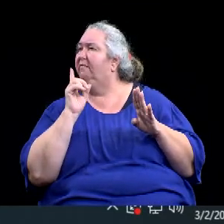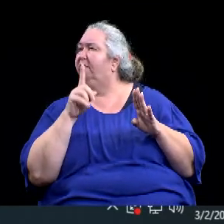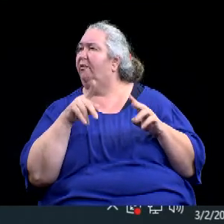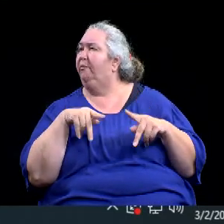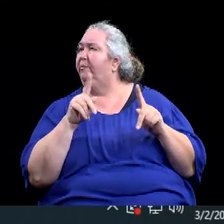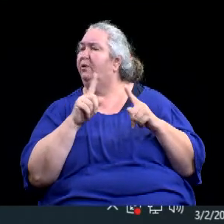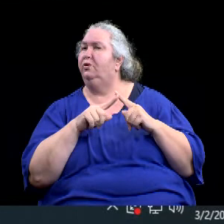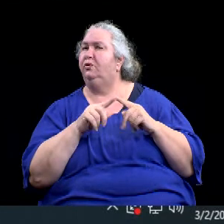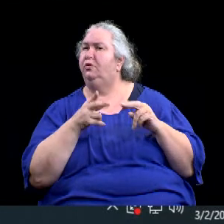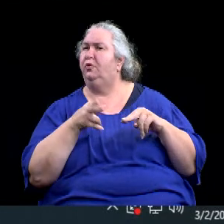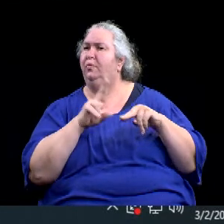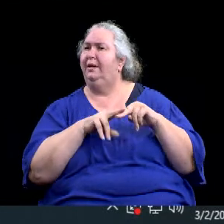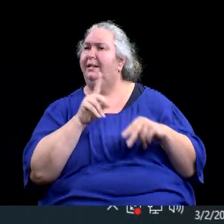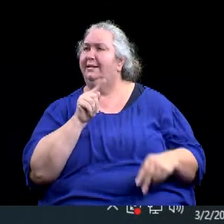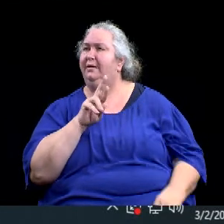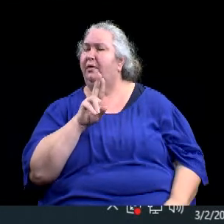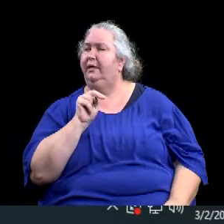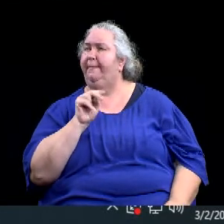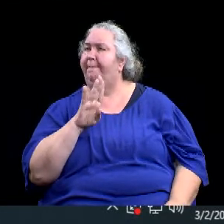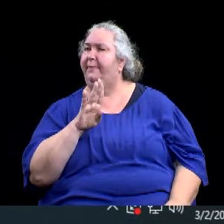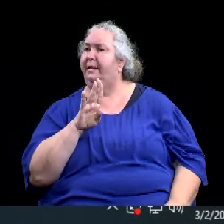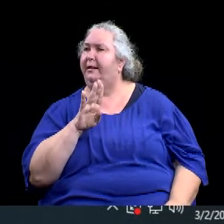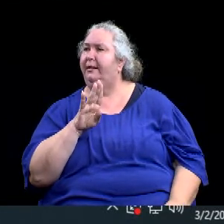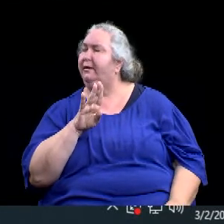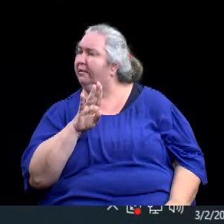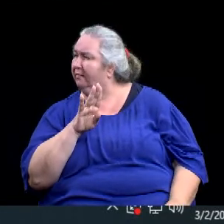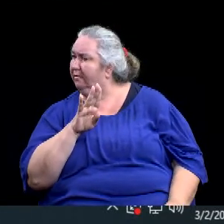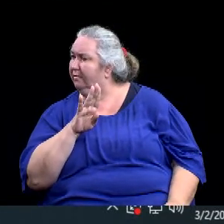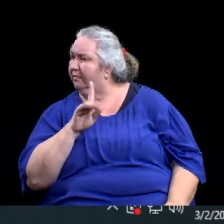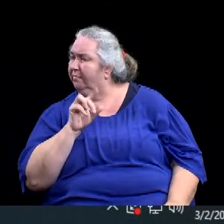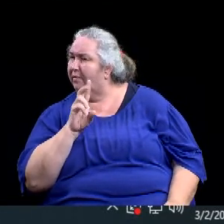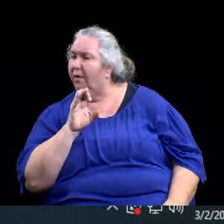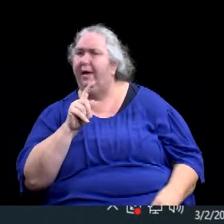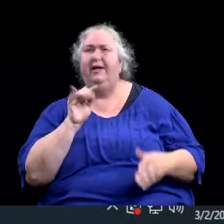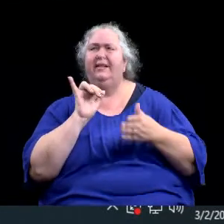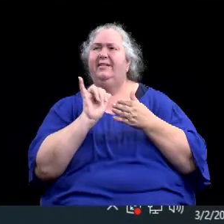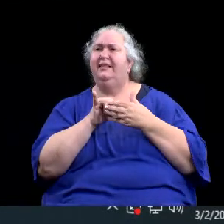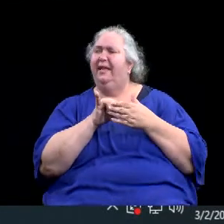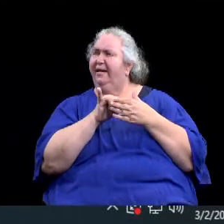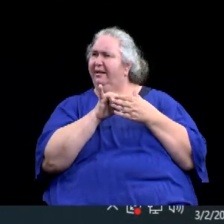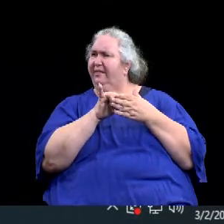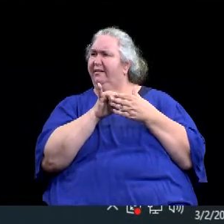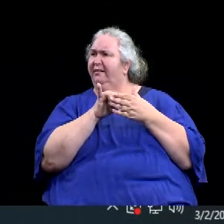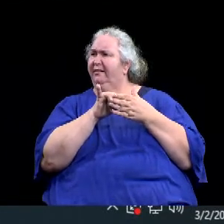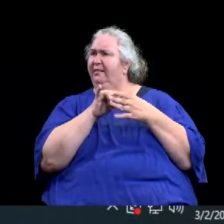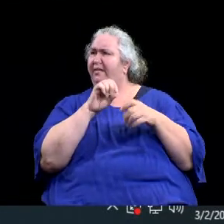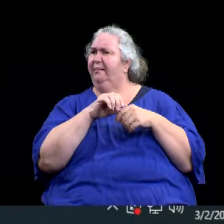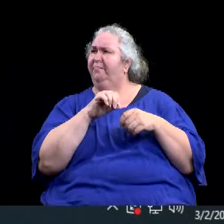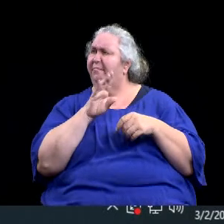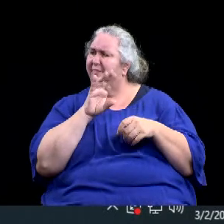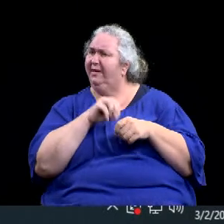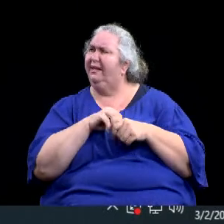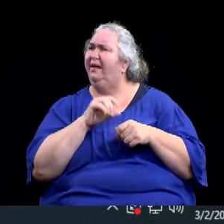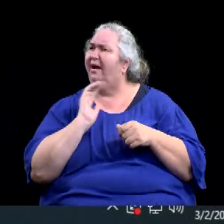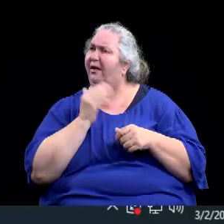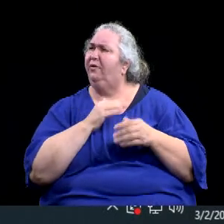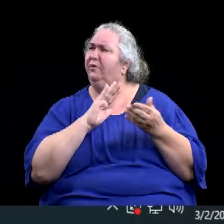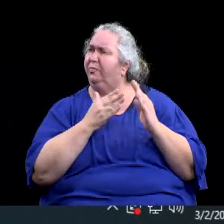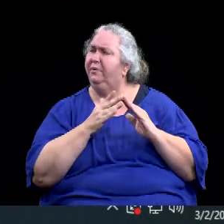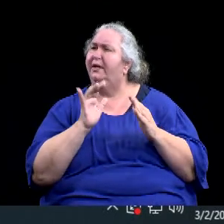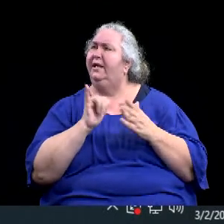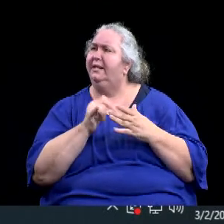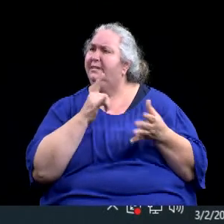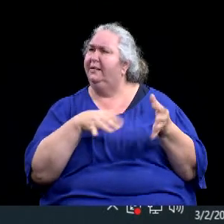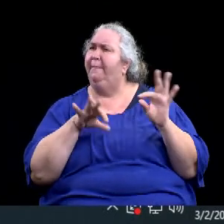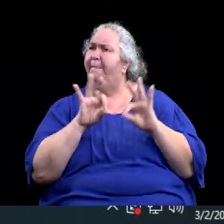March 21st. This race has been a staple in our racing community and serves as an important, safe, and important community event. The economic vitality